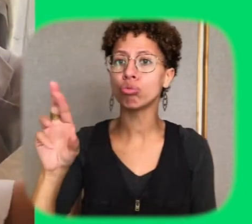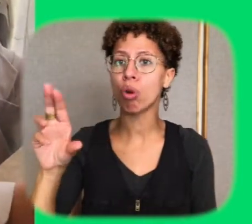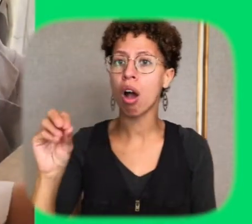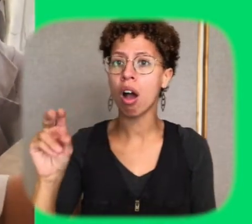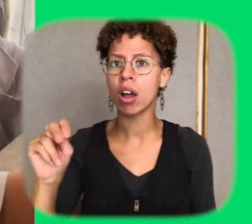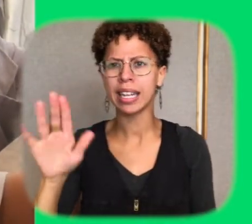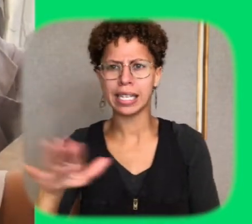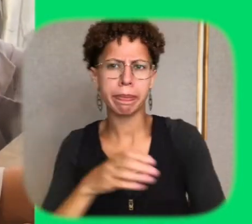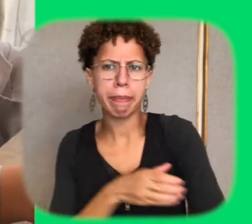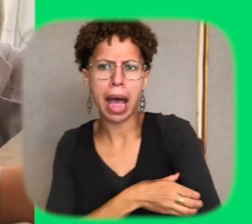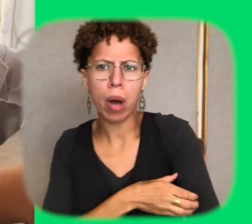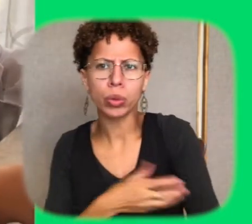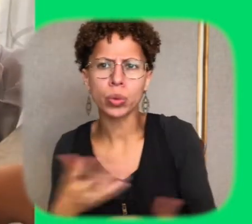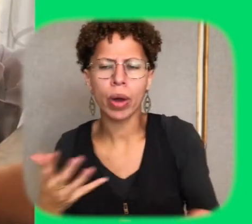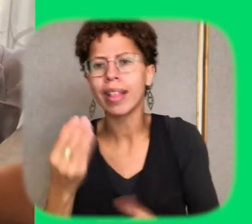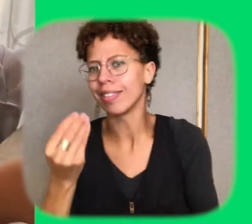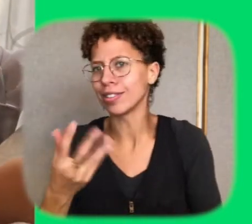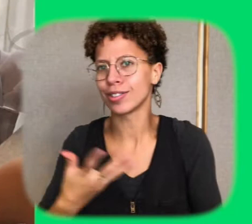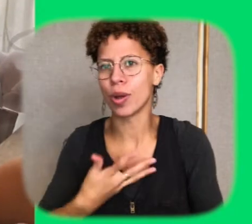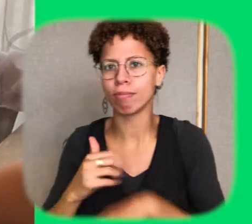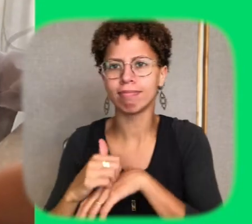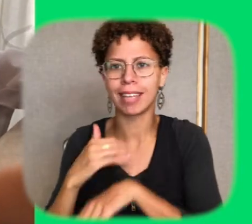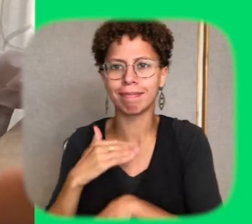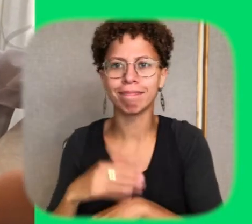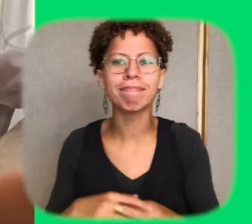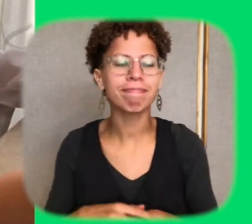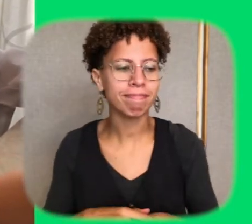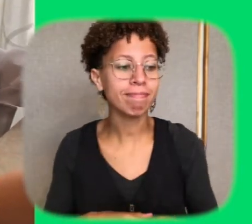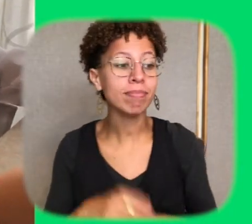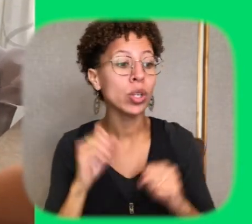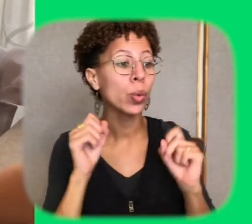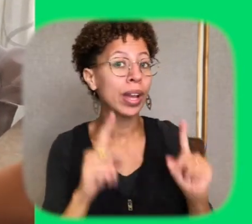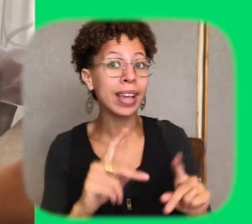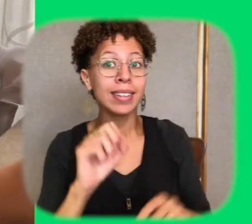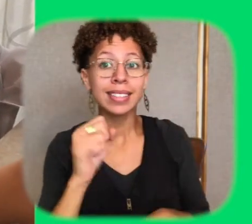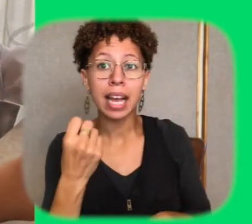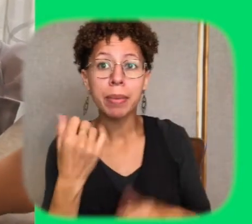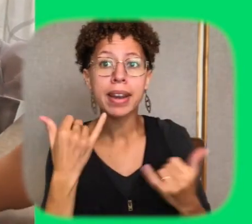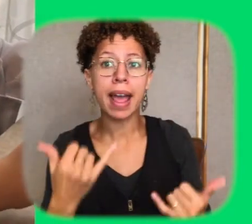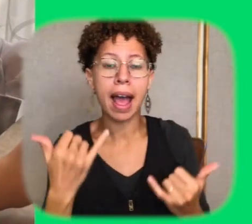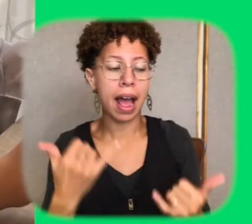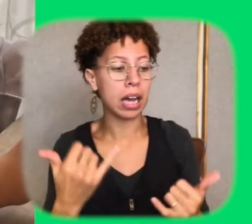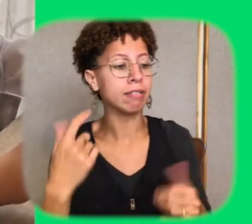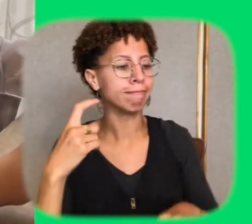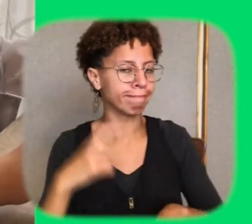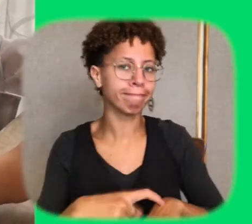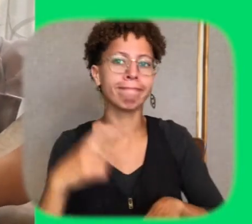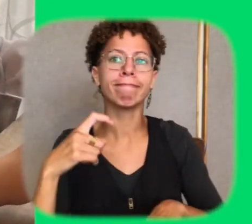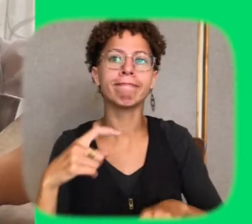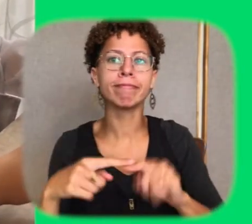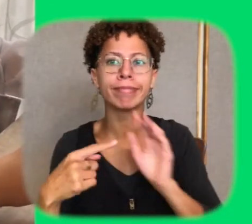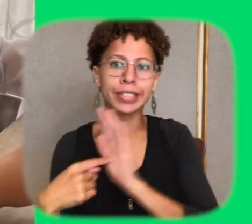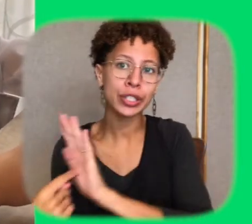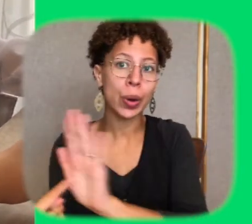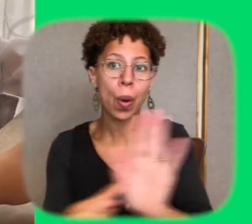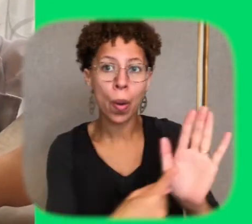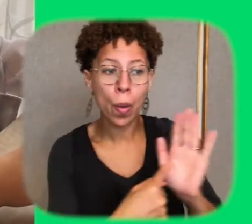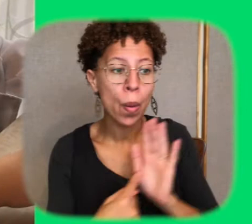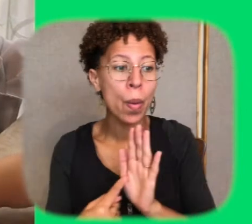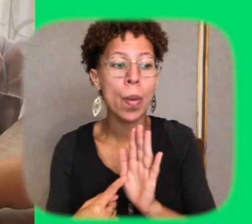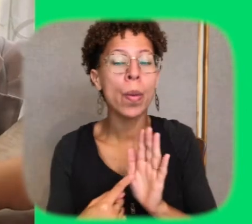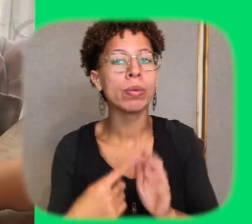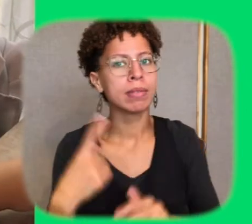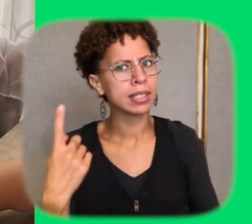way. All right, Simon, it is time to show something that a lot of superheroes have, and